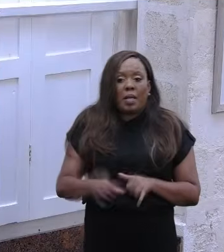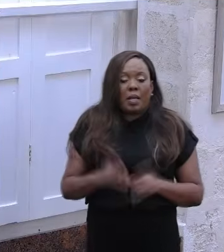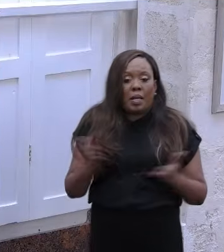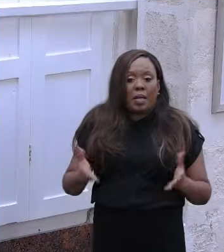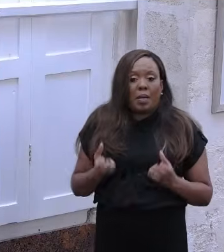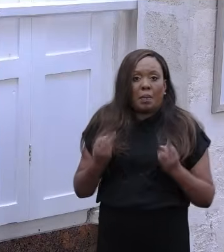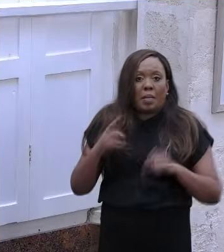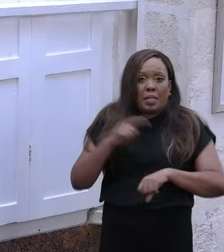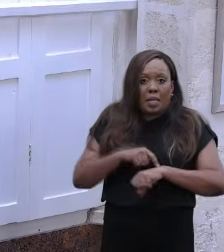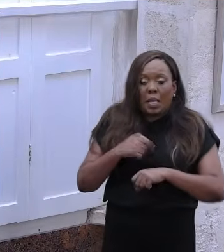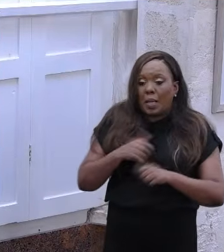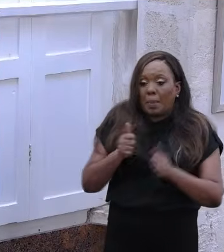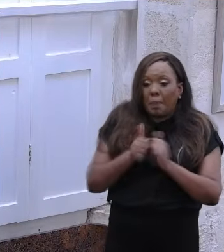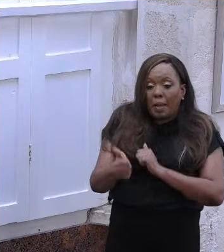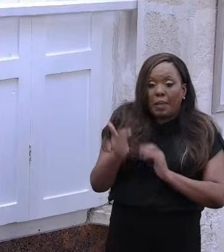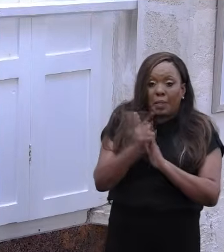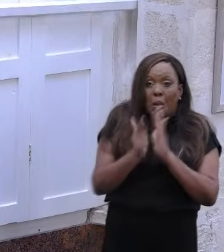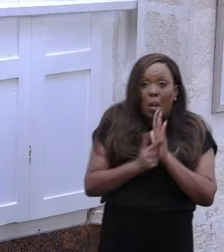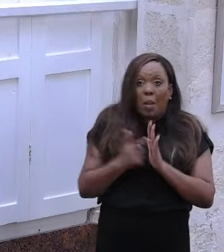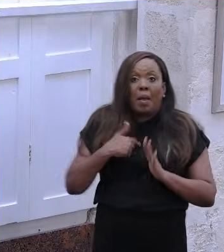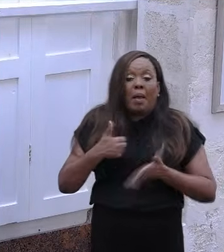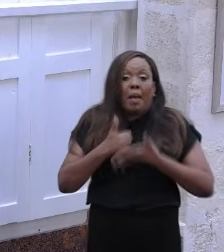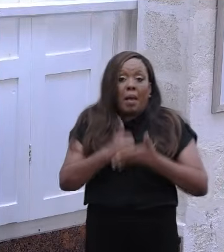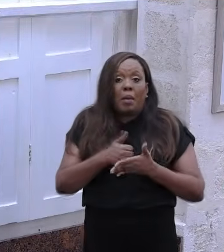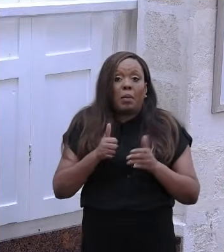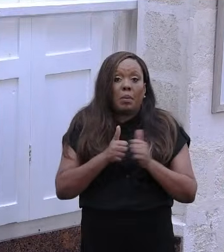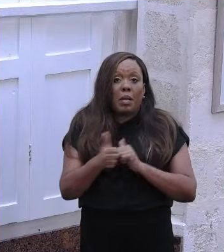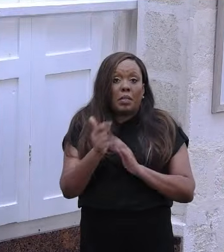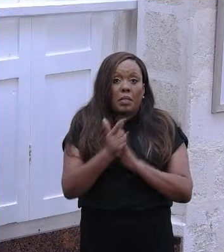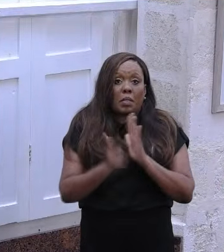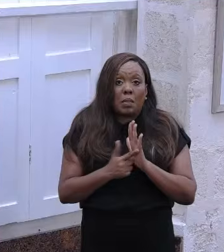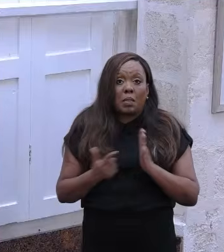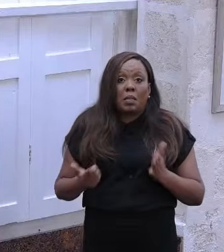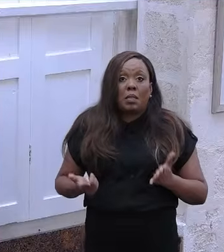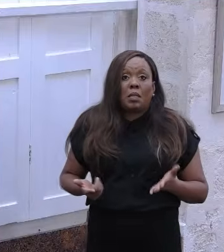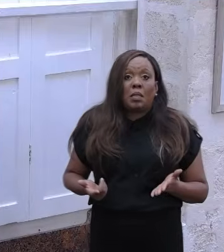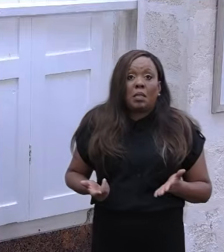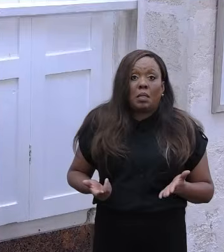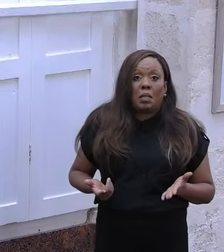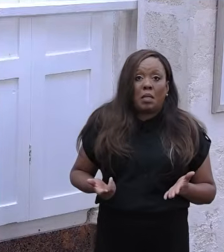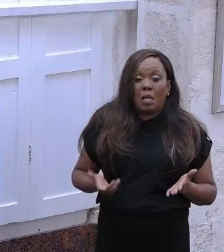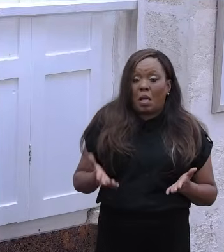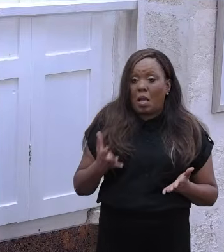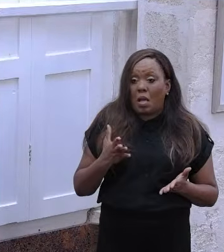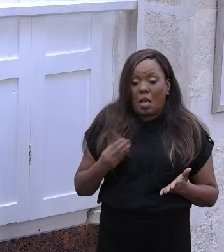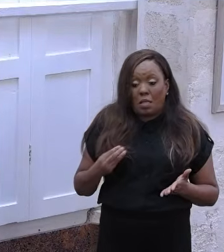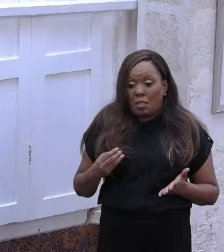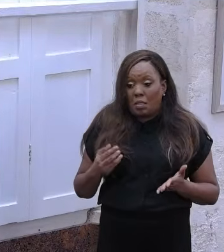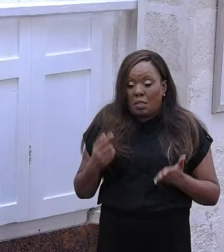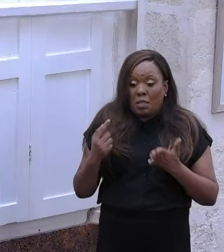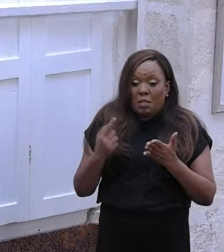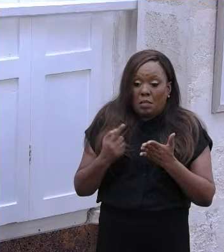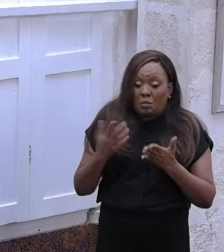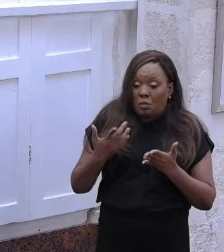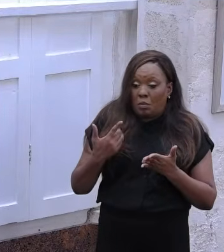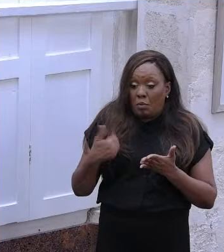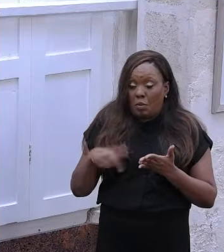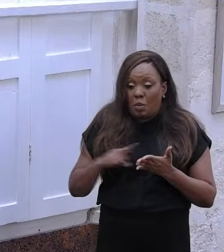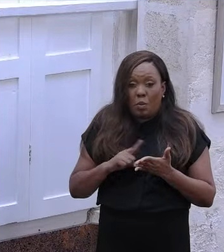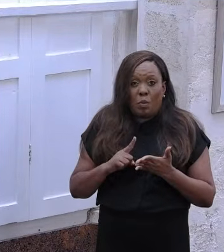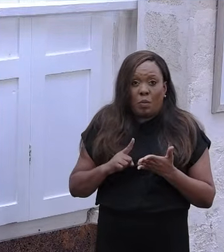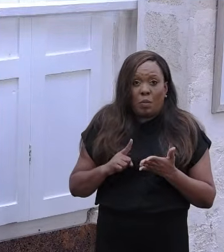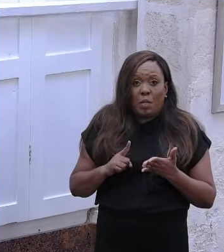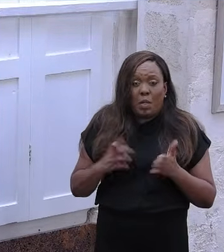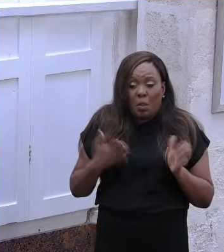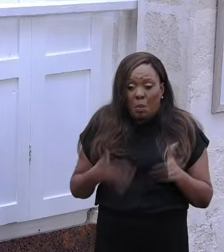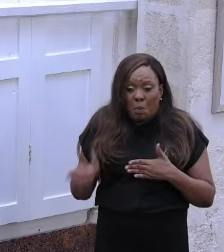kite flying, to do with helmets, to do with all kinds of things, and nothing doesn't get implemented with it. So we spend all the right time. So we just be careful